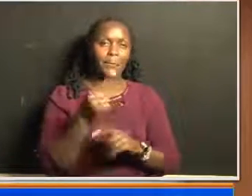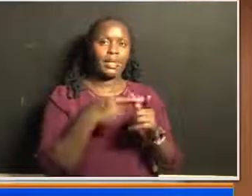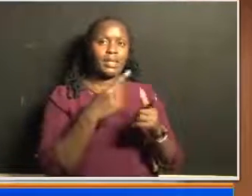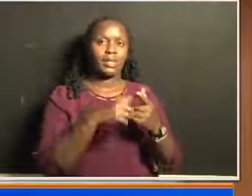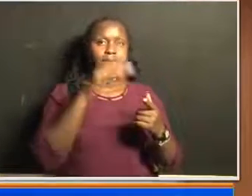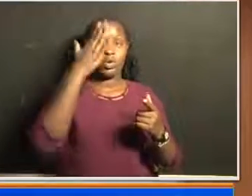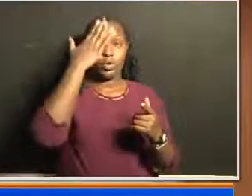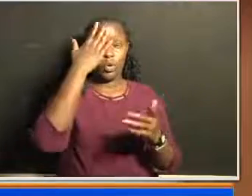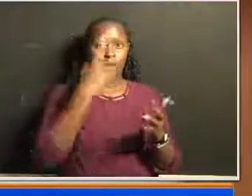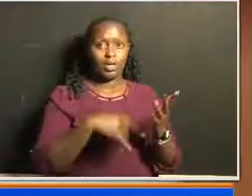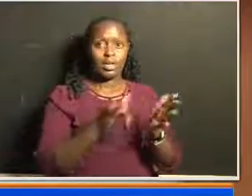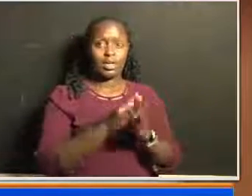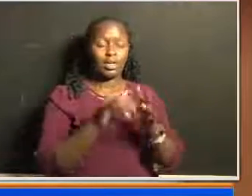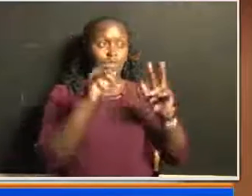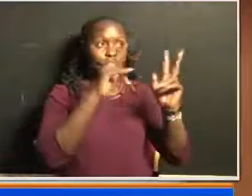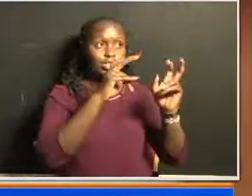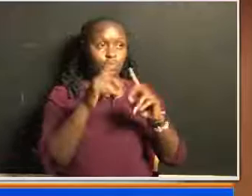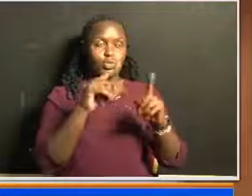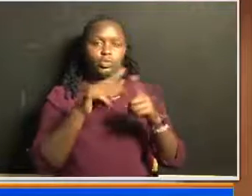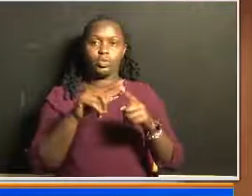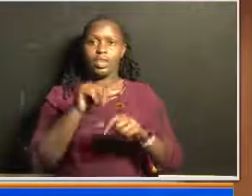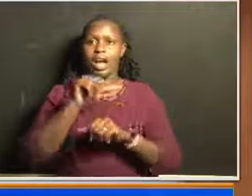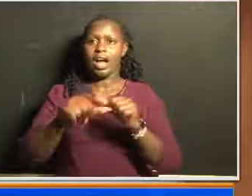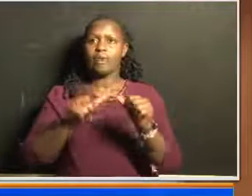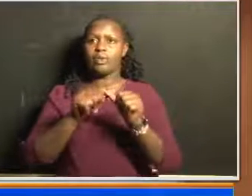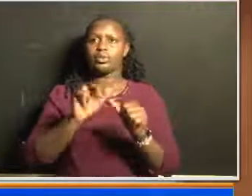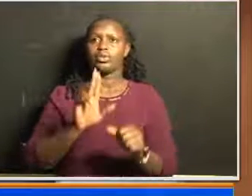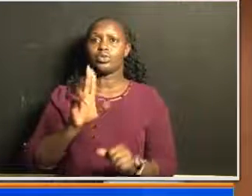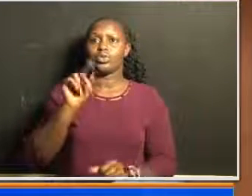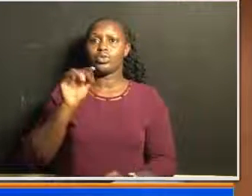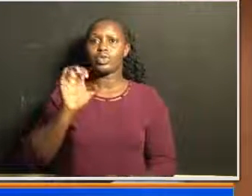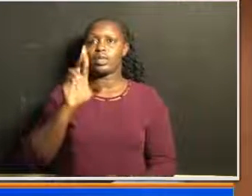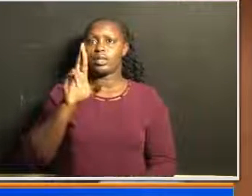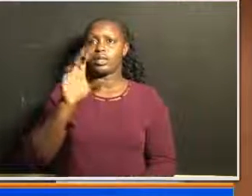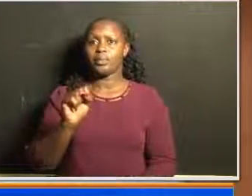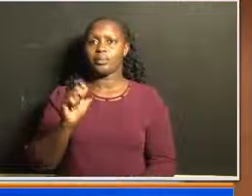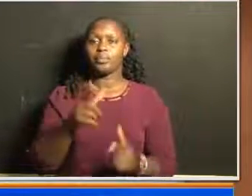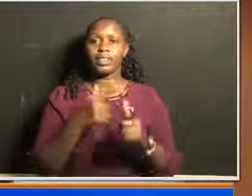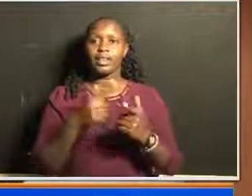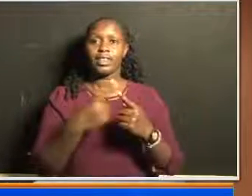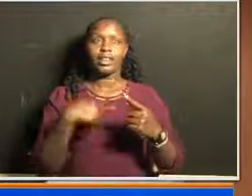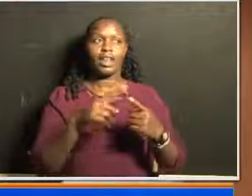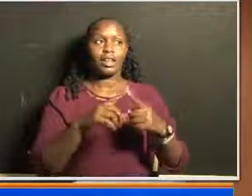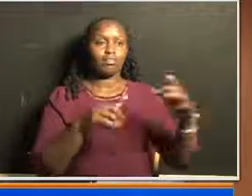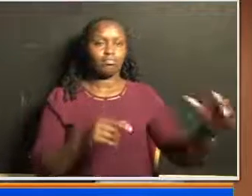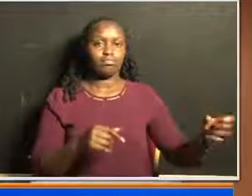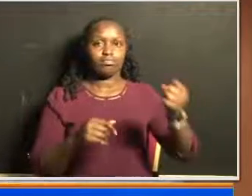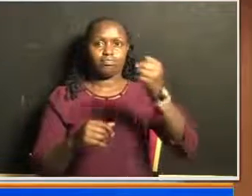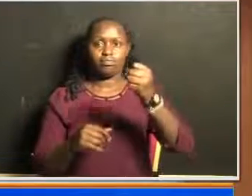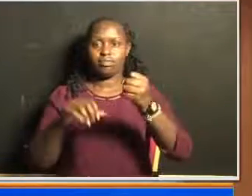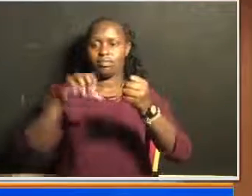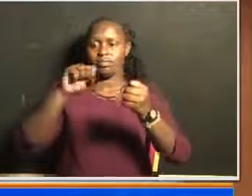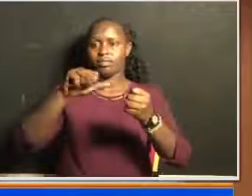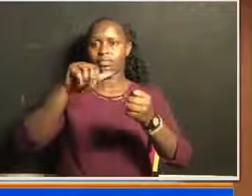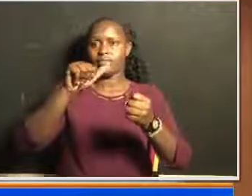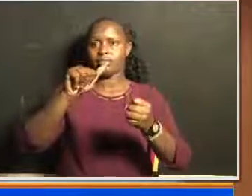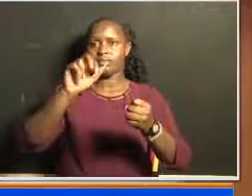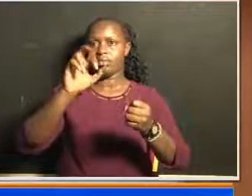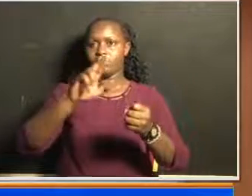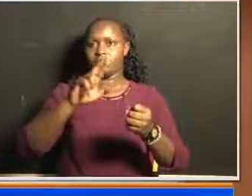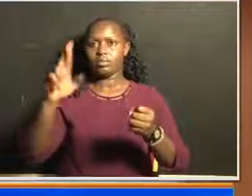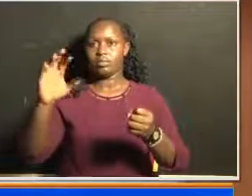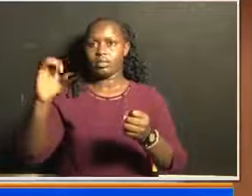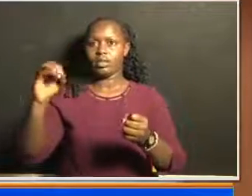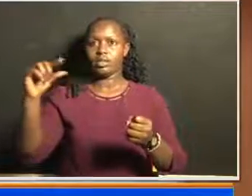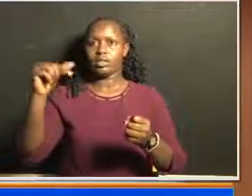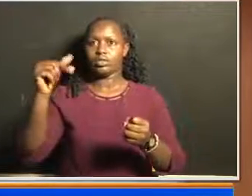issues are around the uterus mainly. And then we bring in surrogates also. They have to also come through a fertility